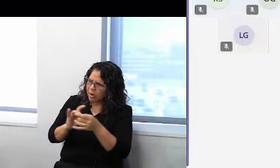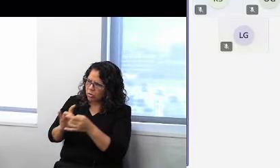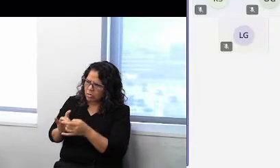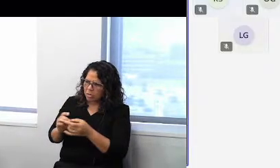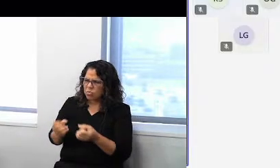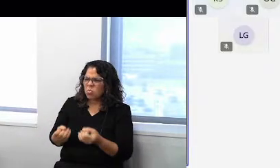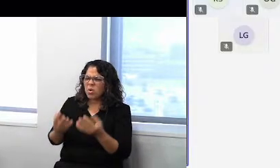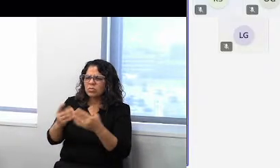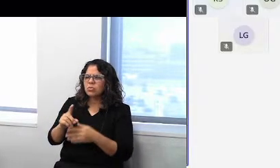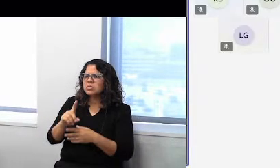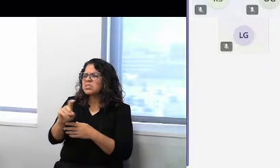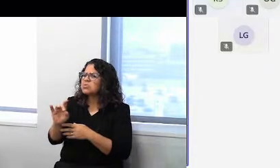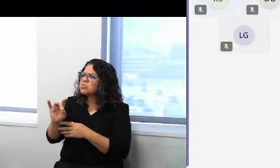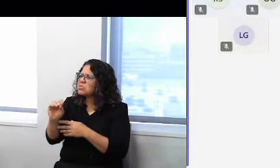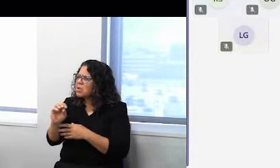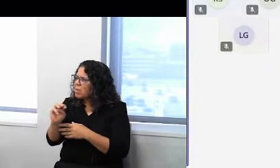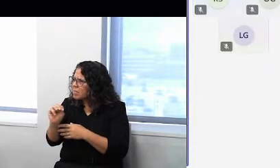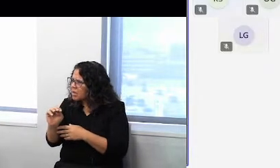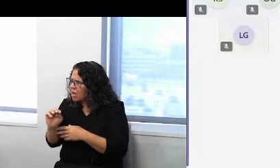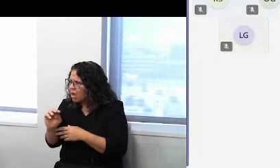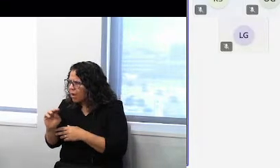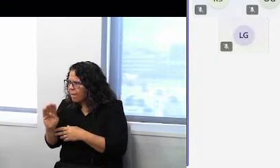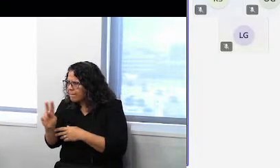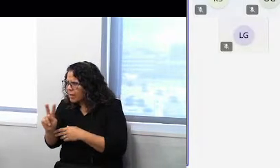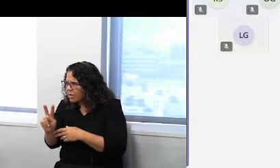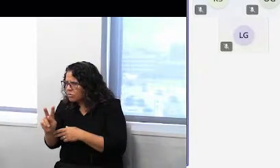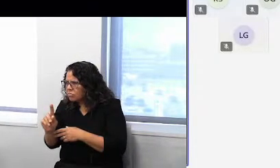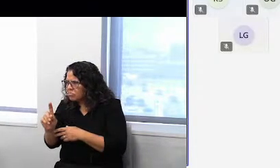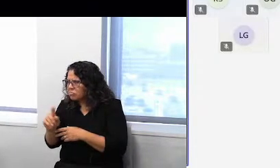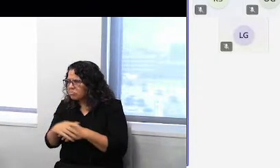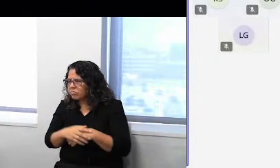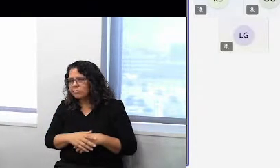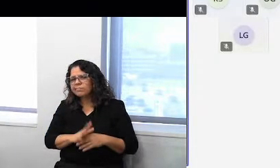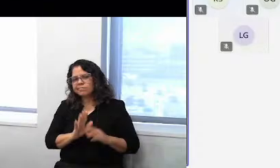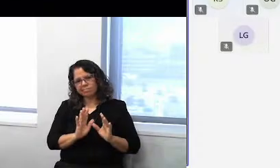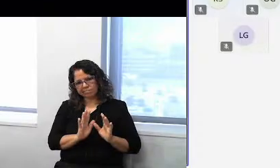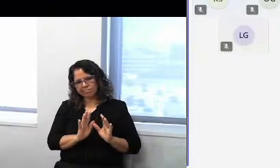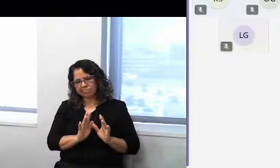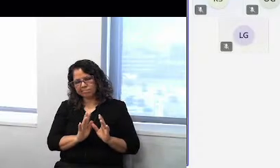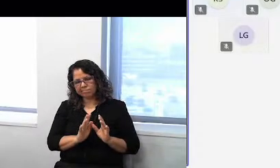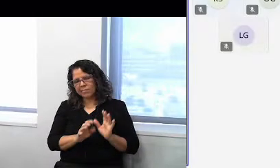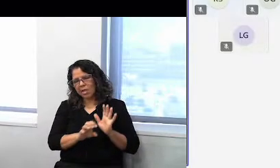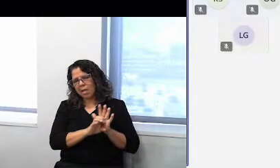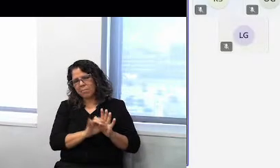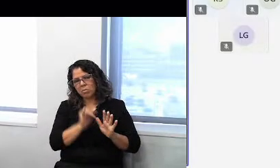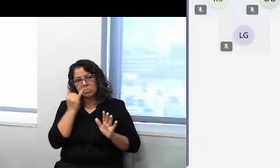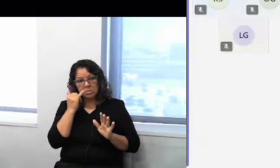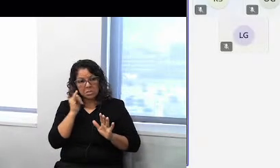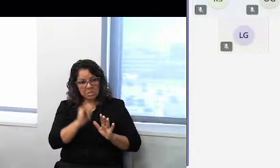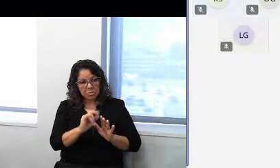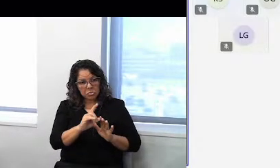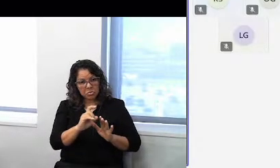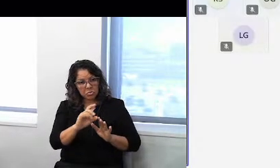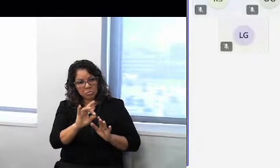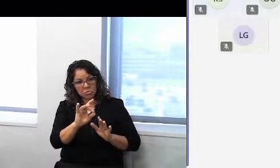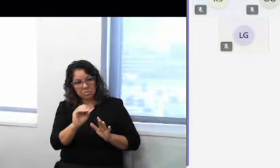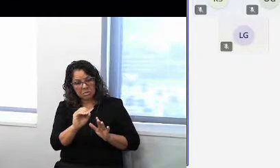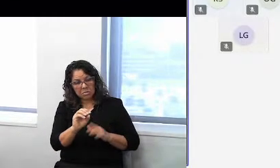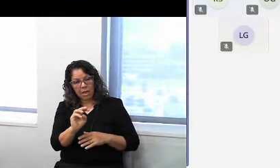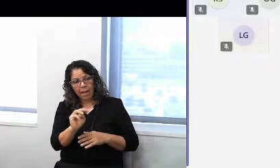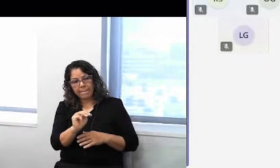he's making a statement, so let's assume that happens to be the case. And the NTRs require 10% of